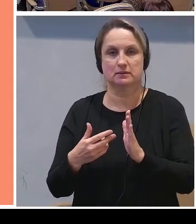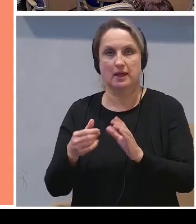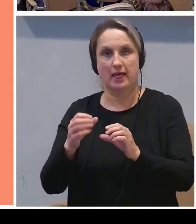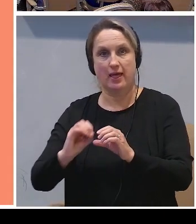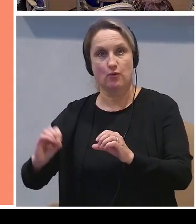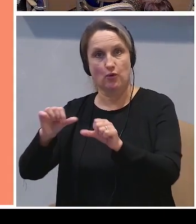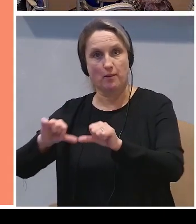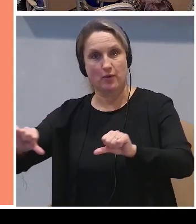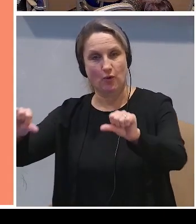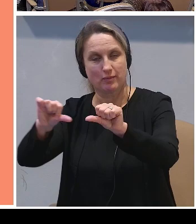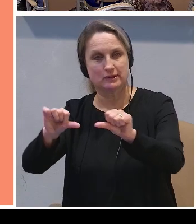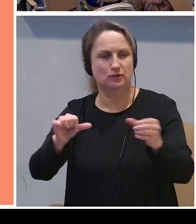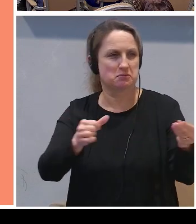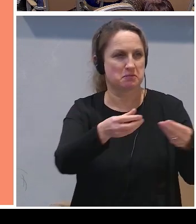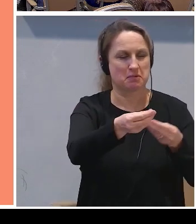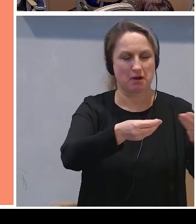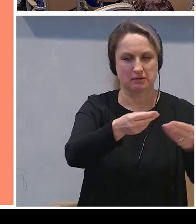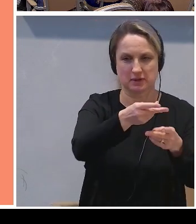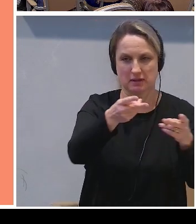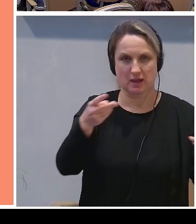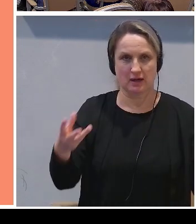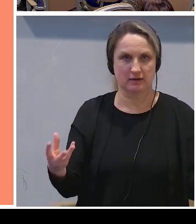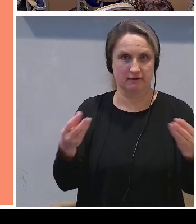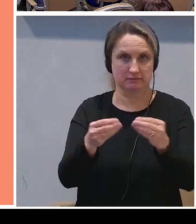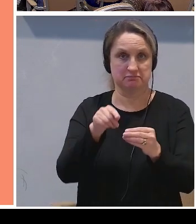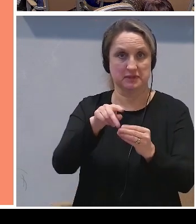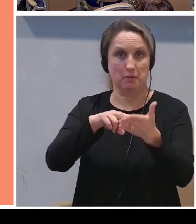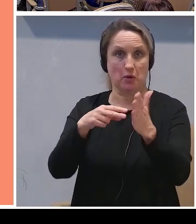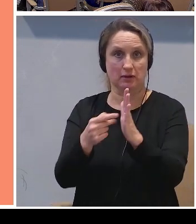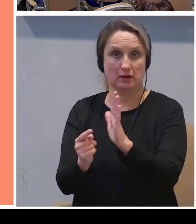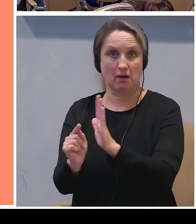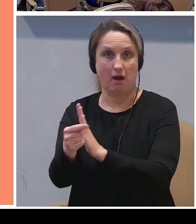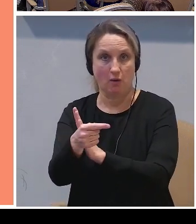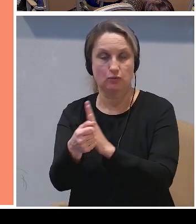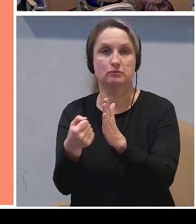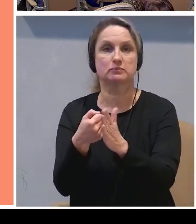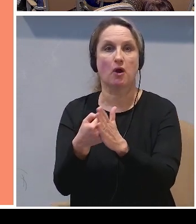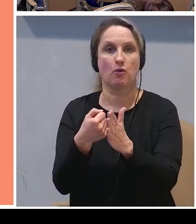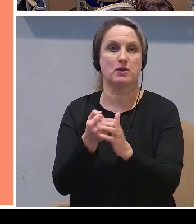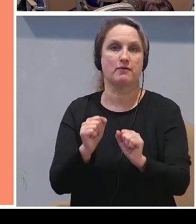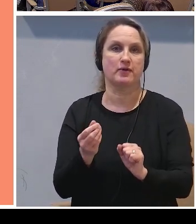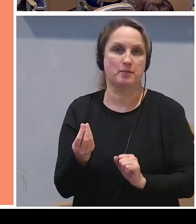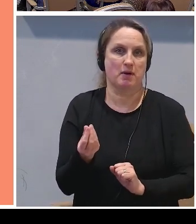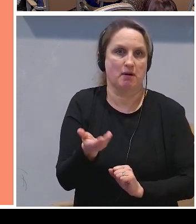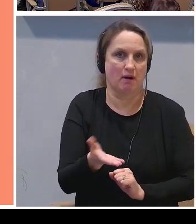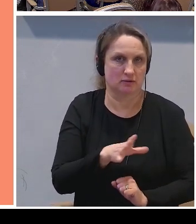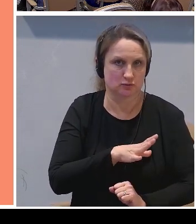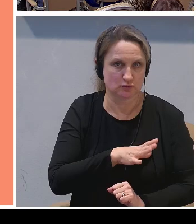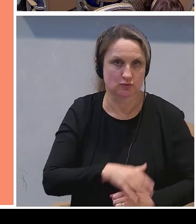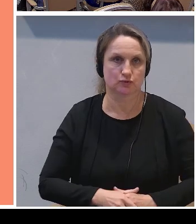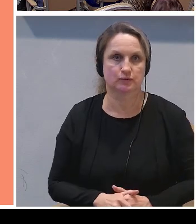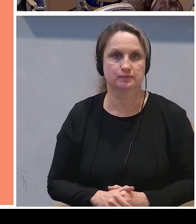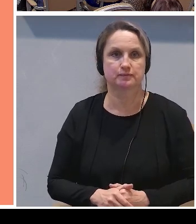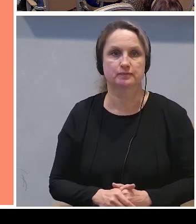program. The INVENTS project was also funded recently, I think like 1 year ago, and this one is working on methodology